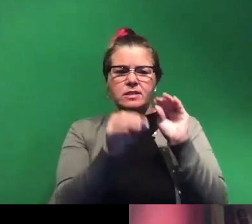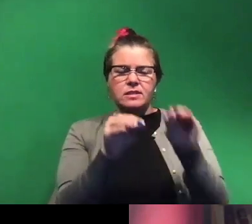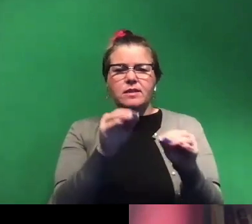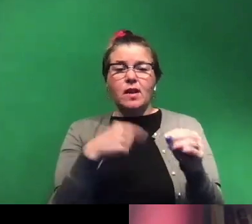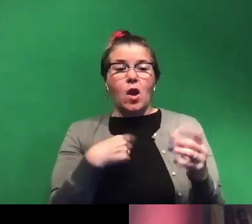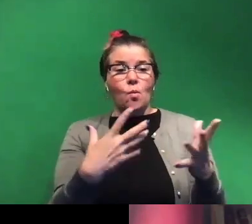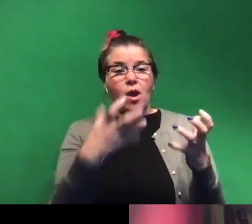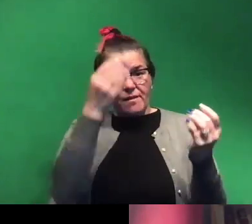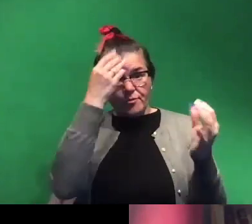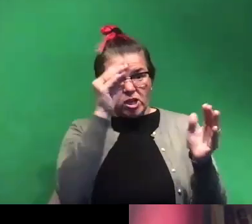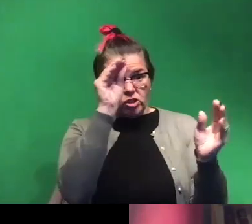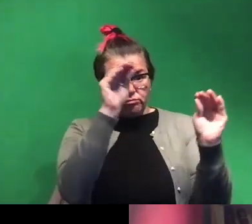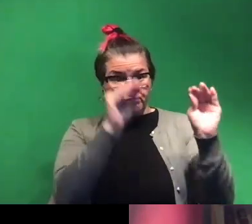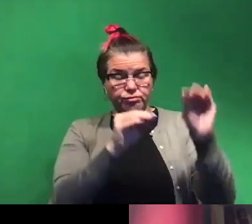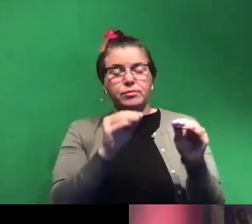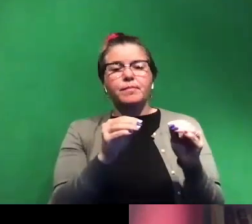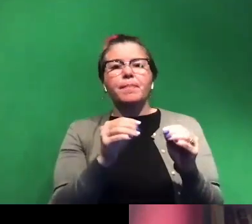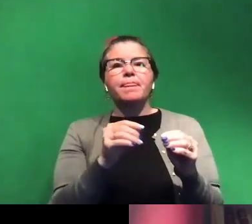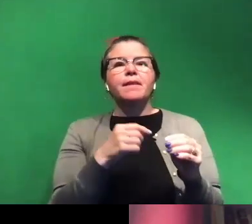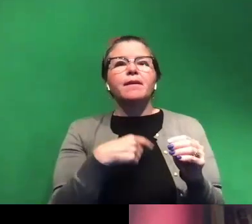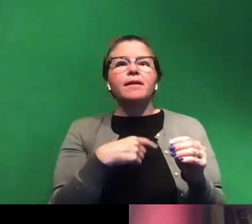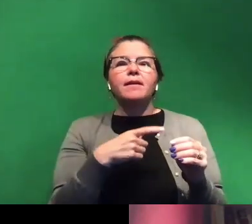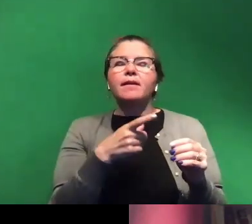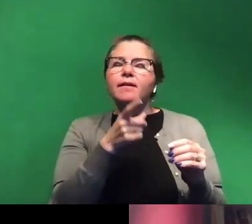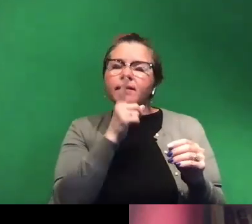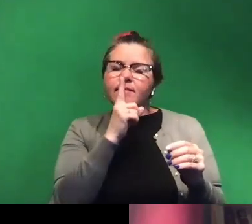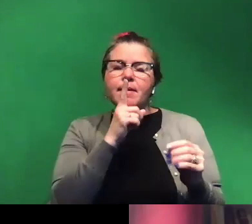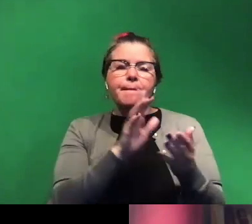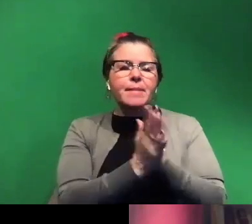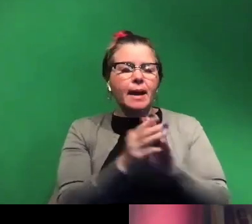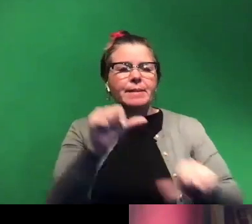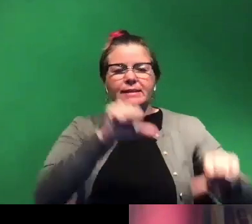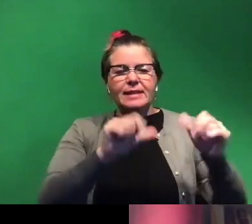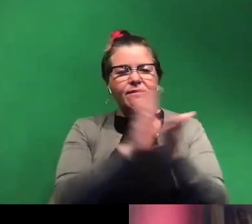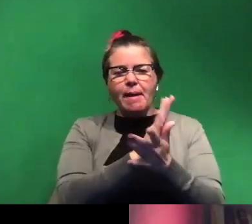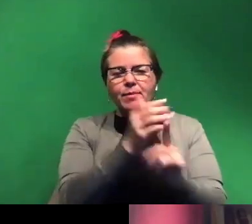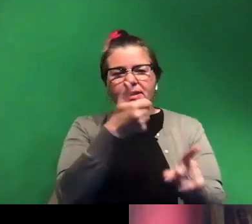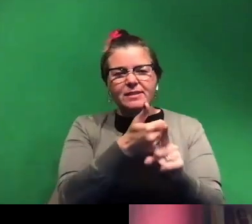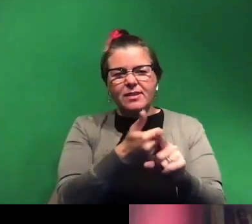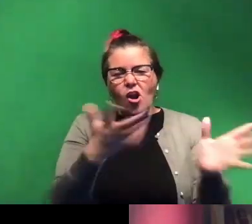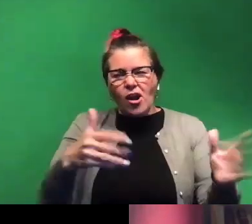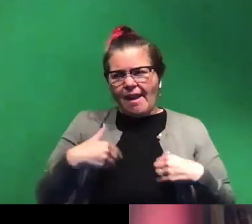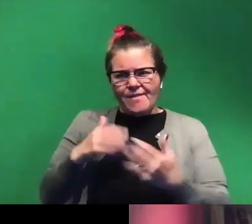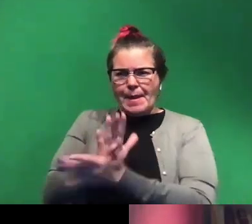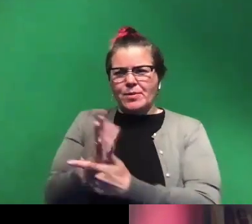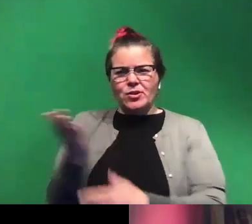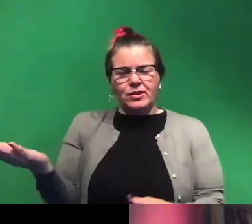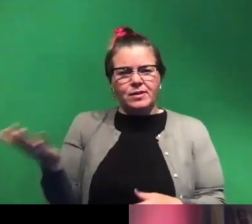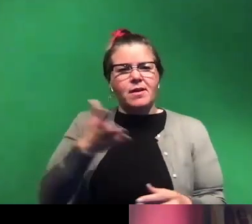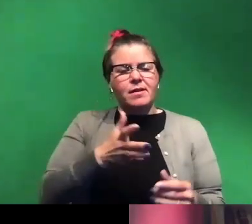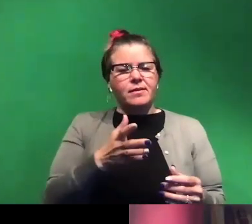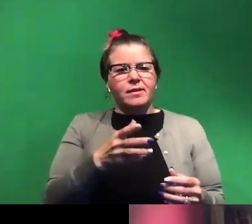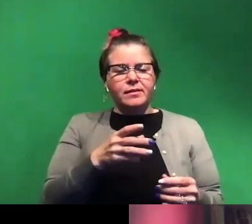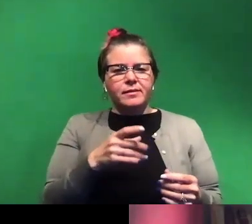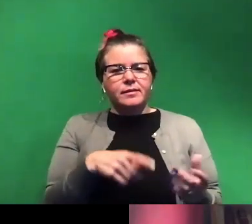want to without making it a scientific paper in and of itself, because we already have the paper. Yeah. And I